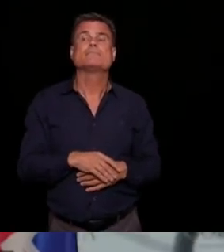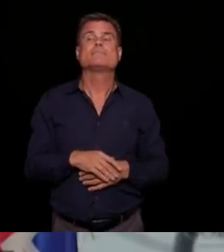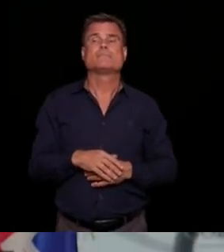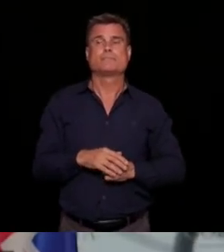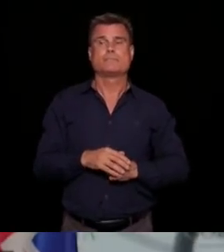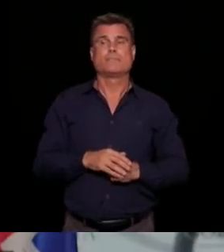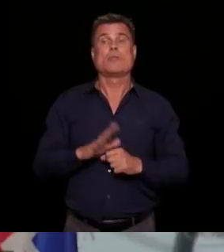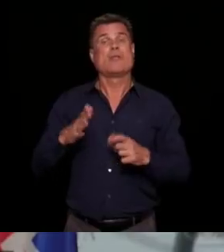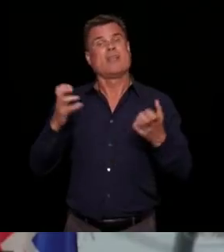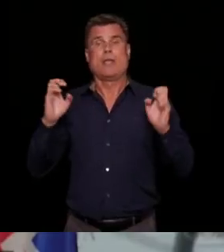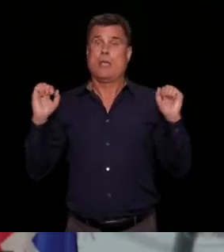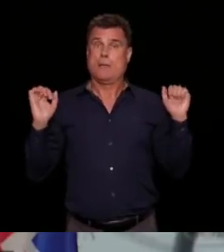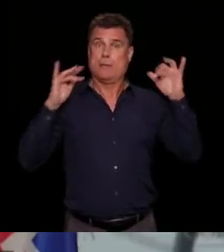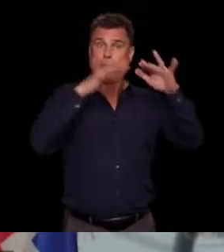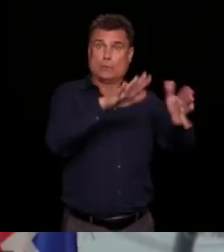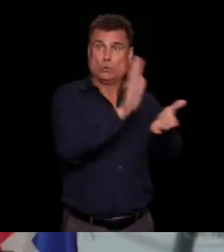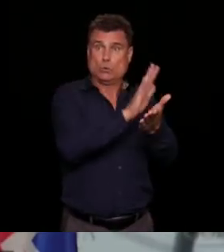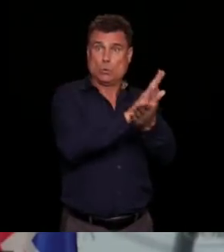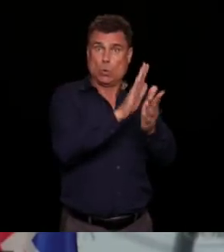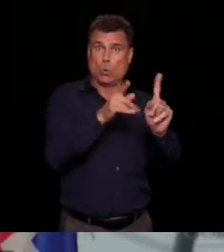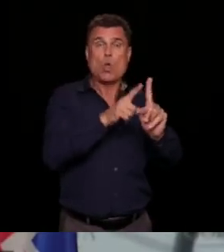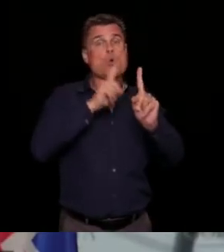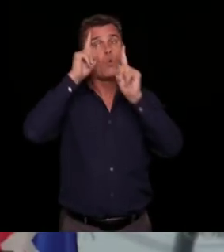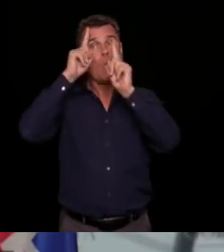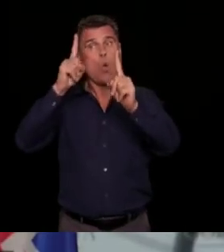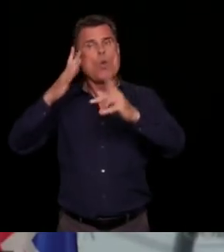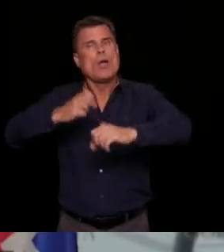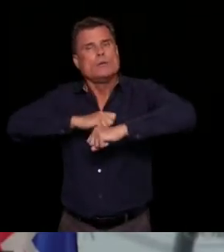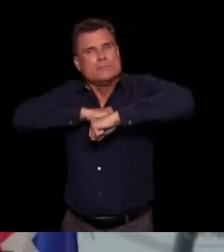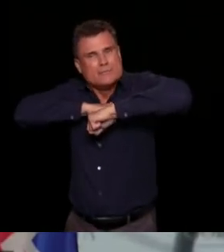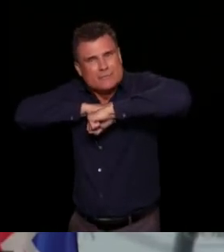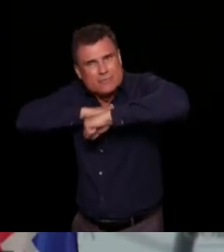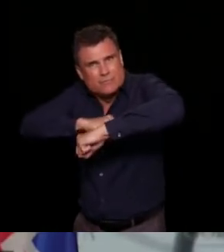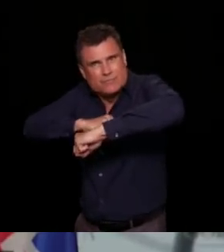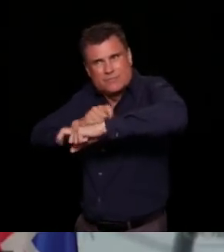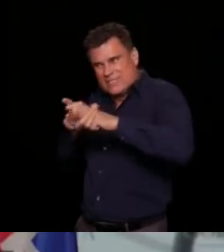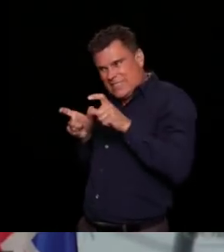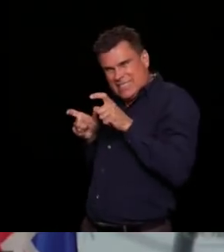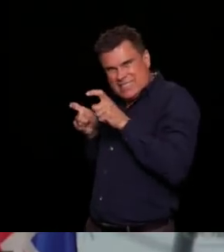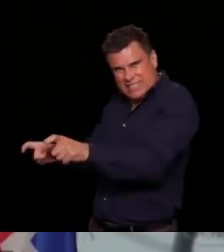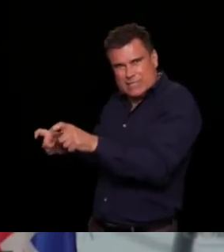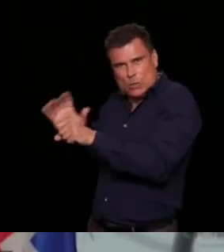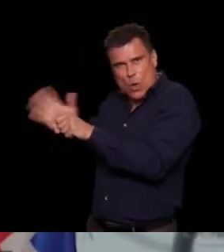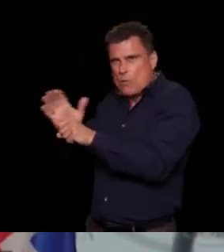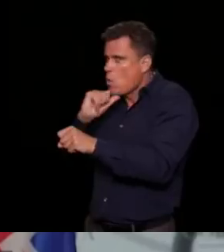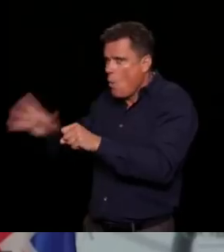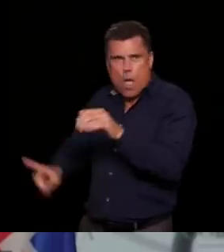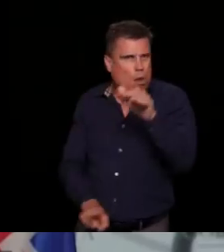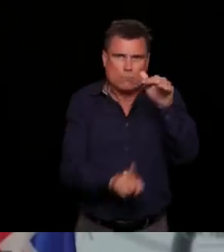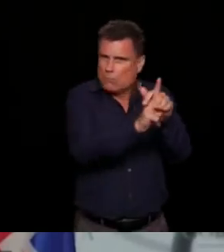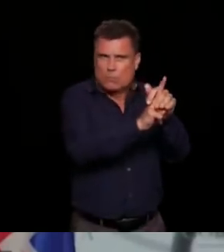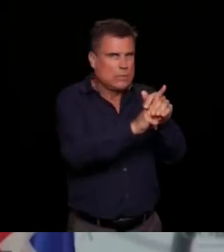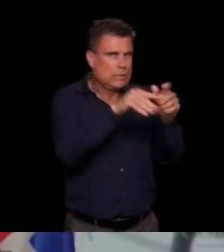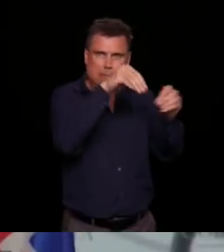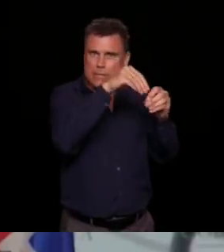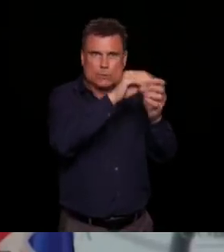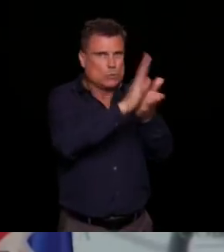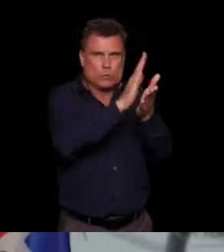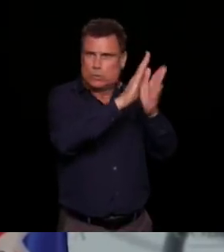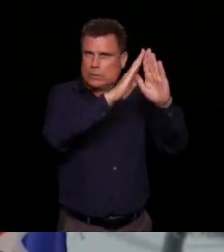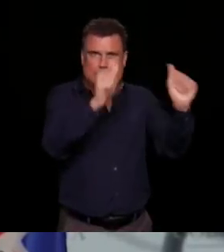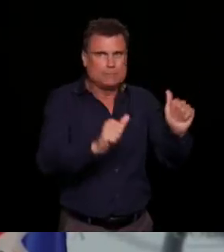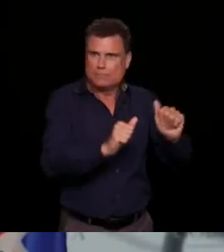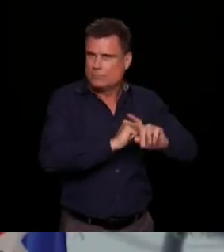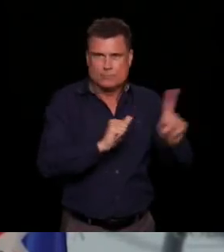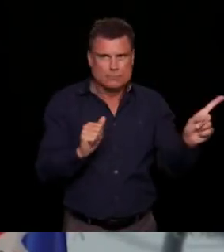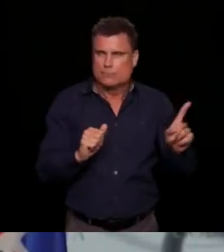COVID-19. And physical distancing is a gradient. It's not an absolute. We often tell people provide the guidance